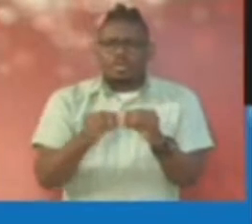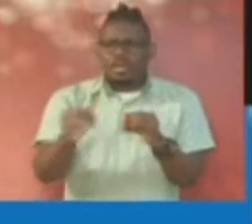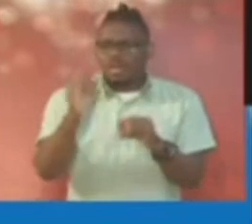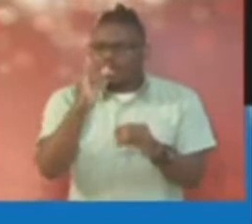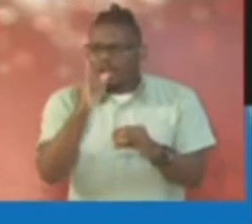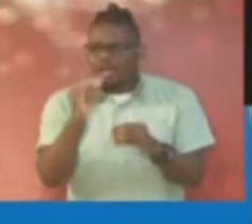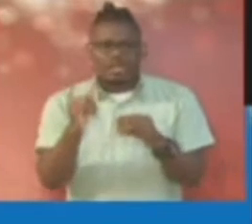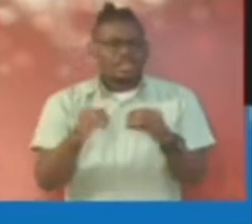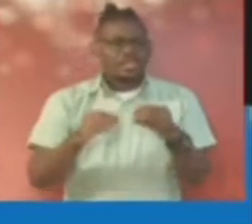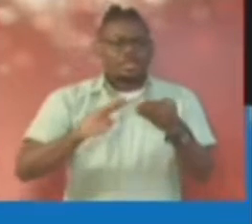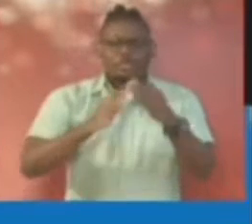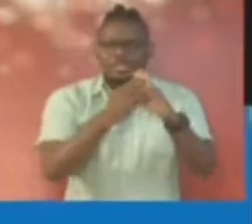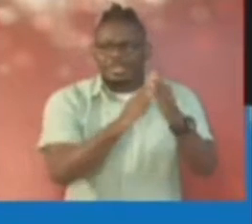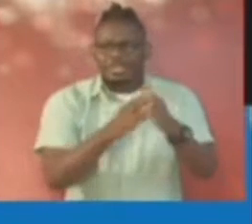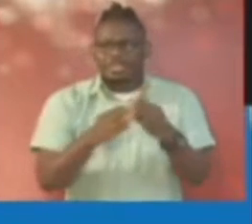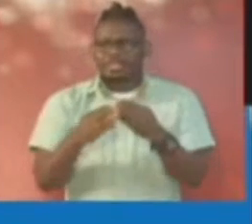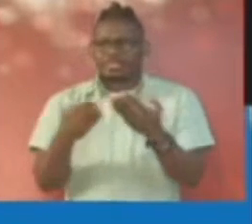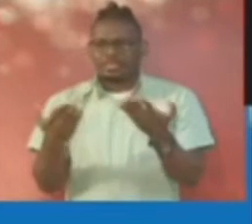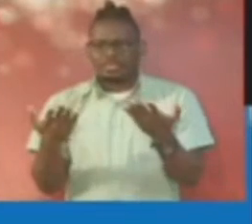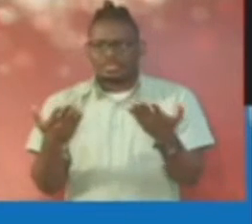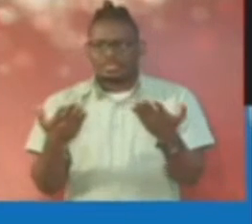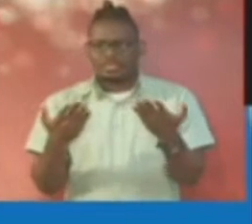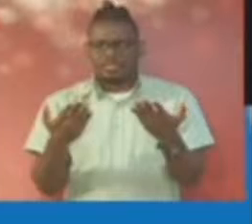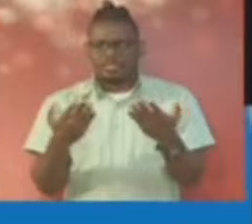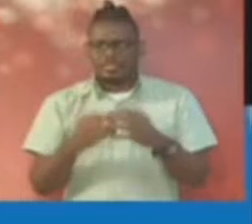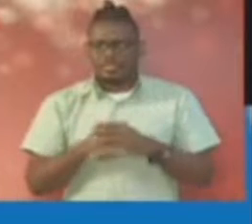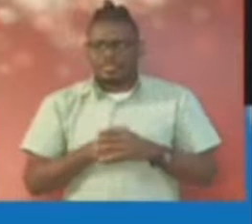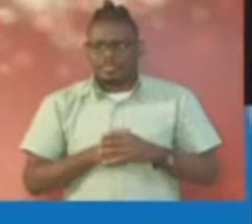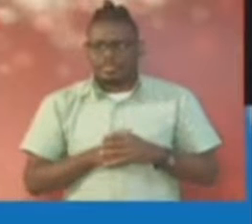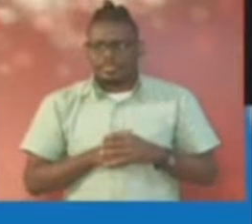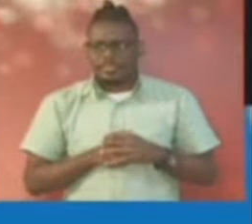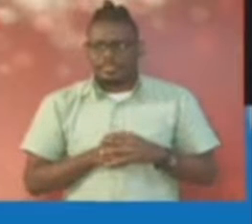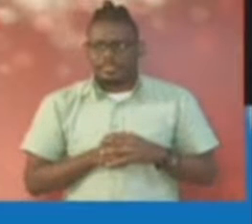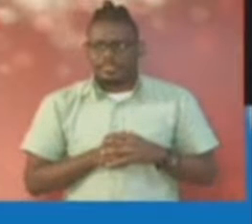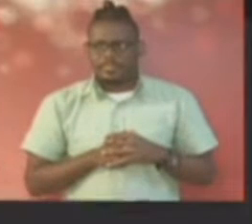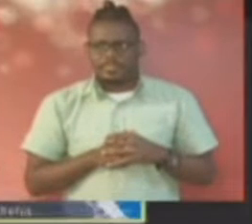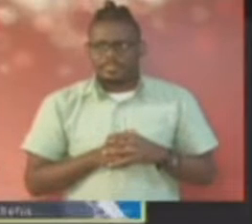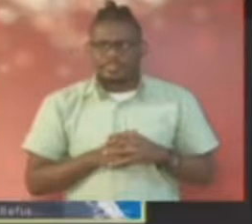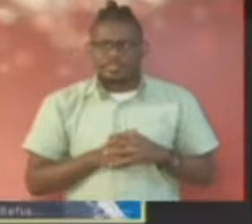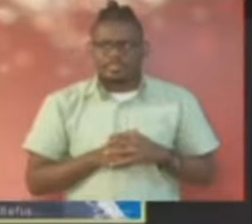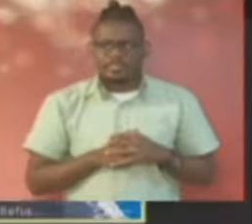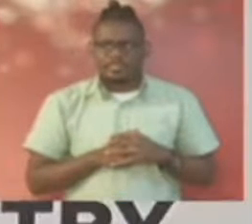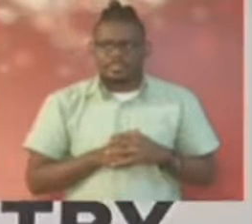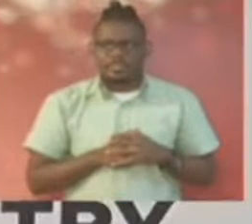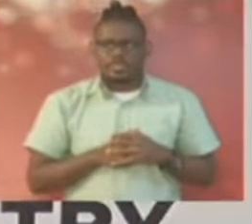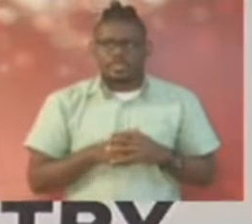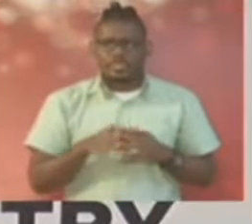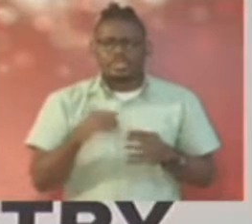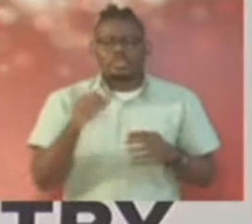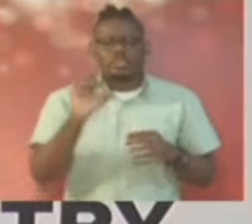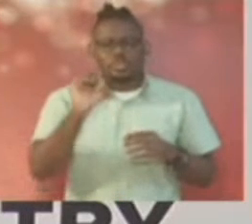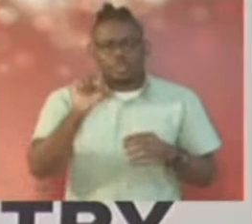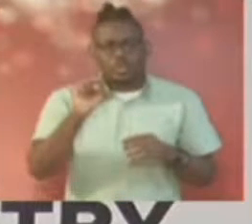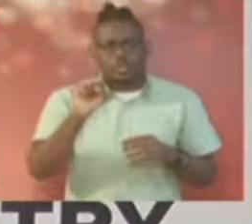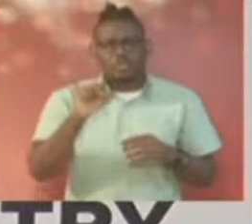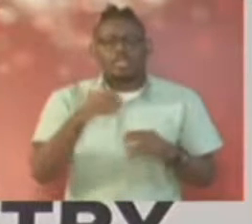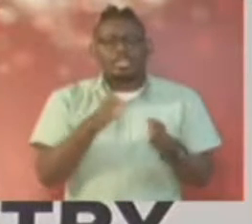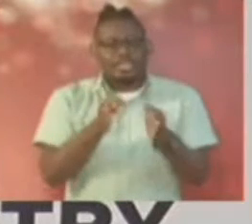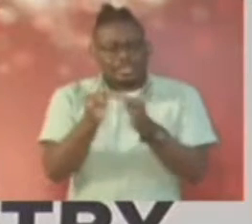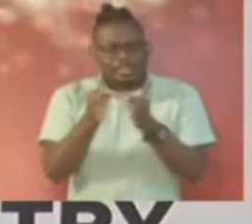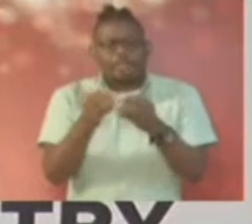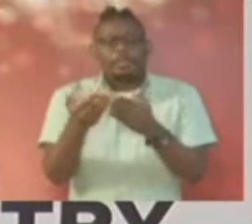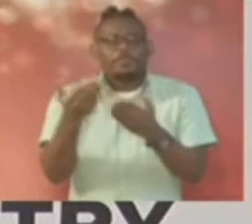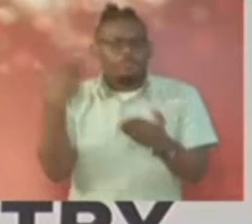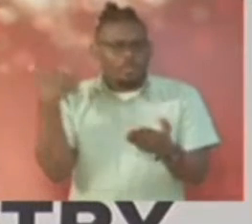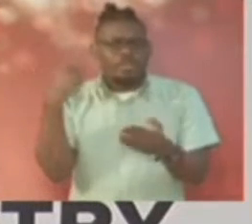it coming into the country? Thank you. Okay, so the lower numbers, as we described before, I think myself, Dr. Nandram would have mentioned as